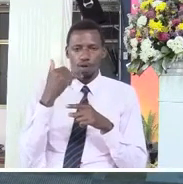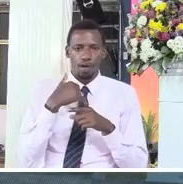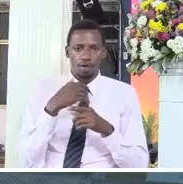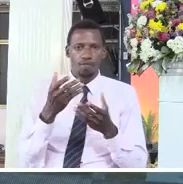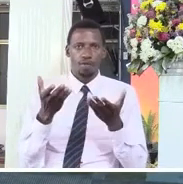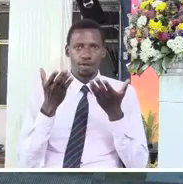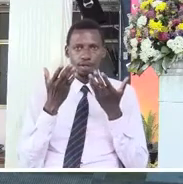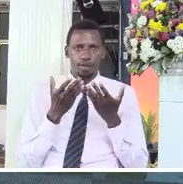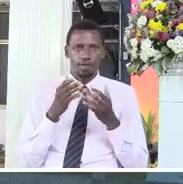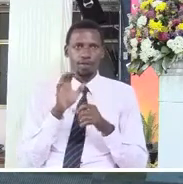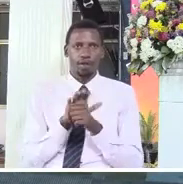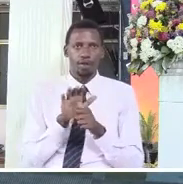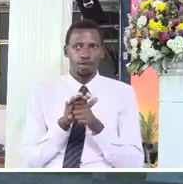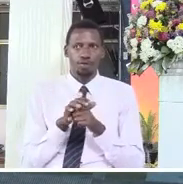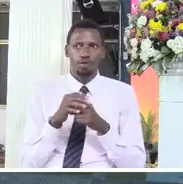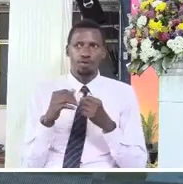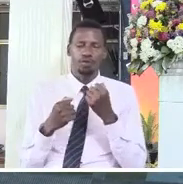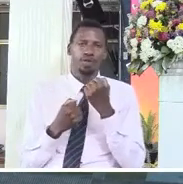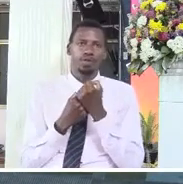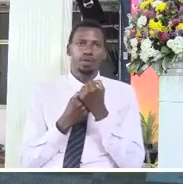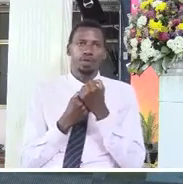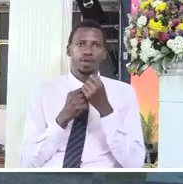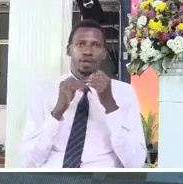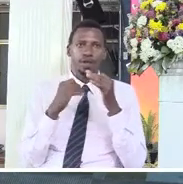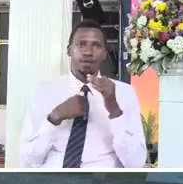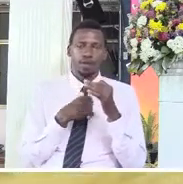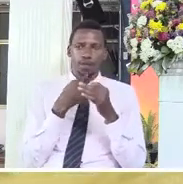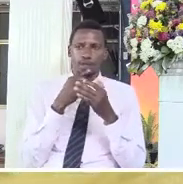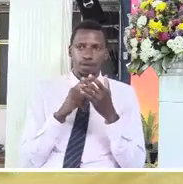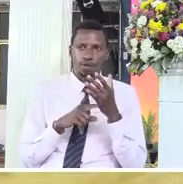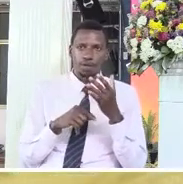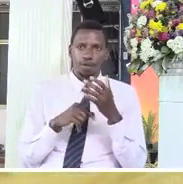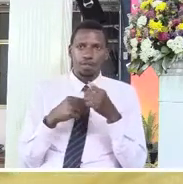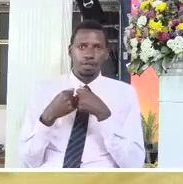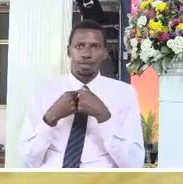If I say that we are going through so many challenges, I will either be,